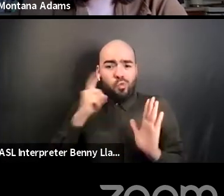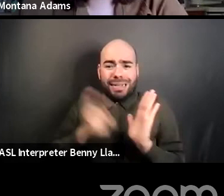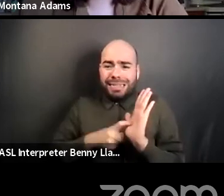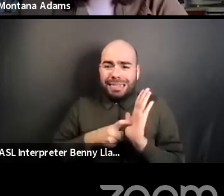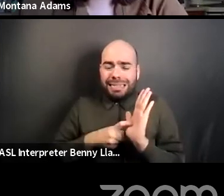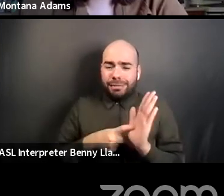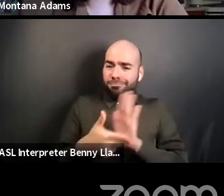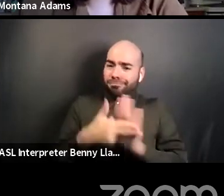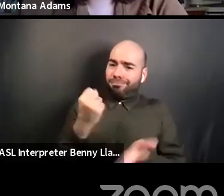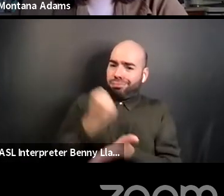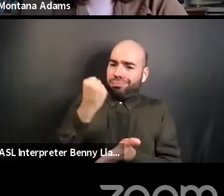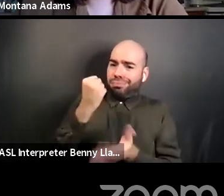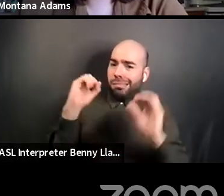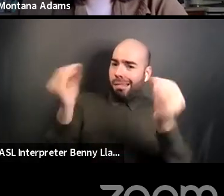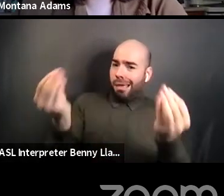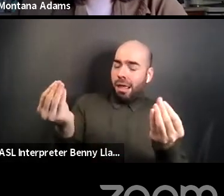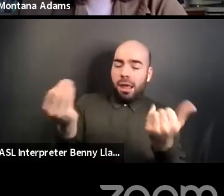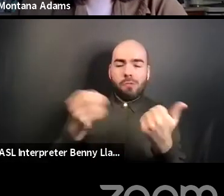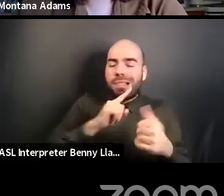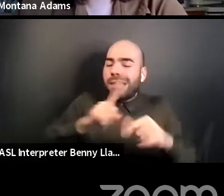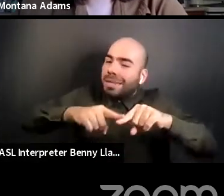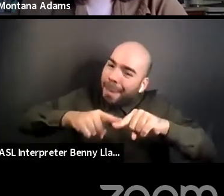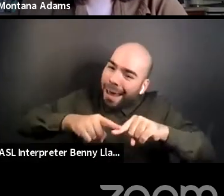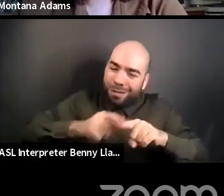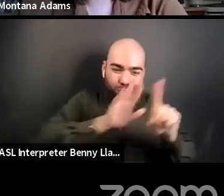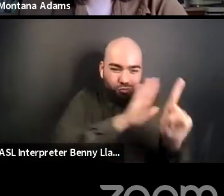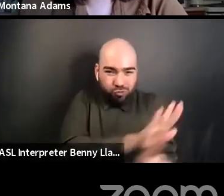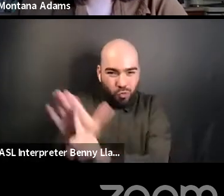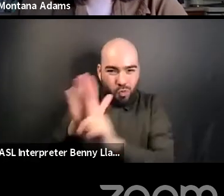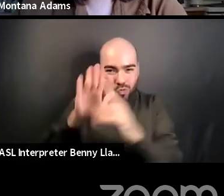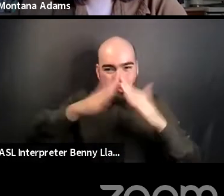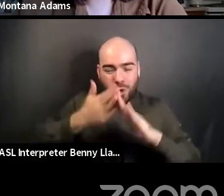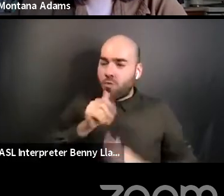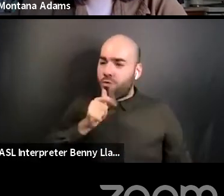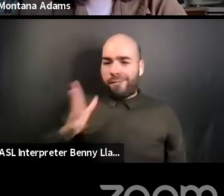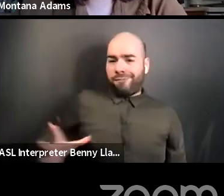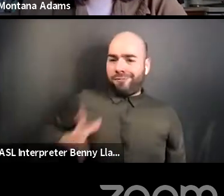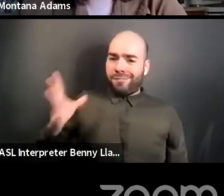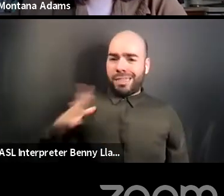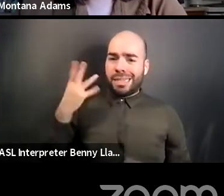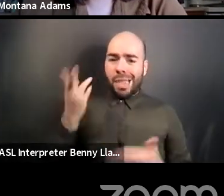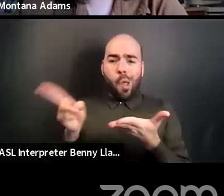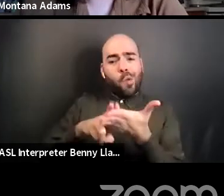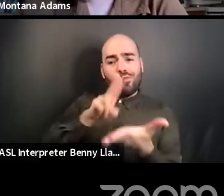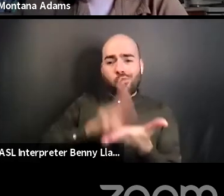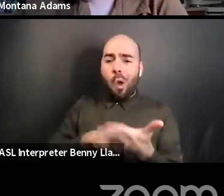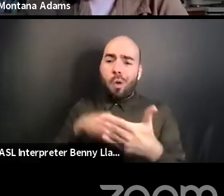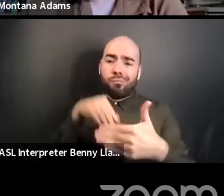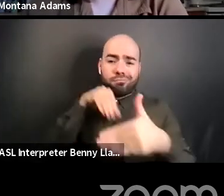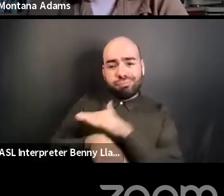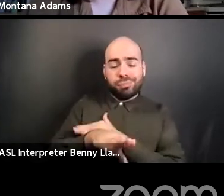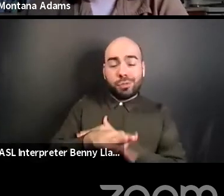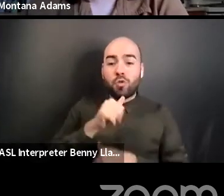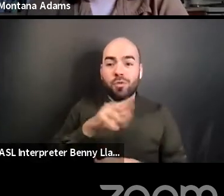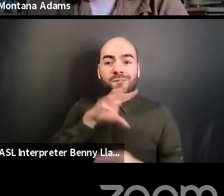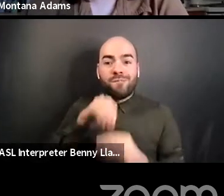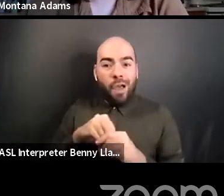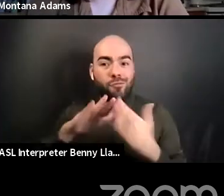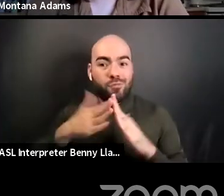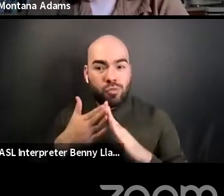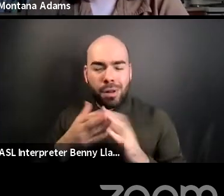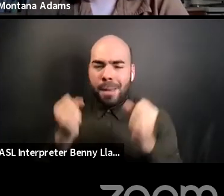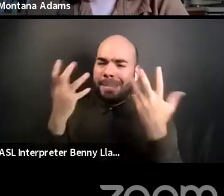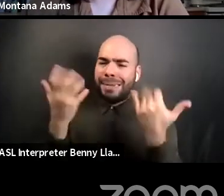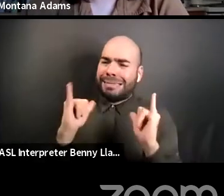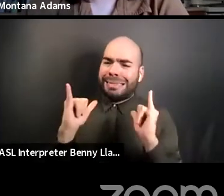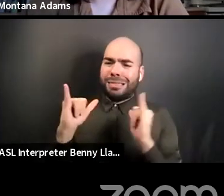community by community who is enrolled officially and who's a part of the community. There are a lot of colonial structures still